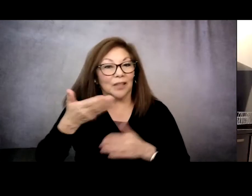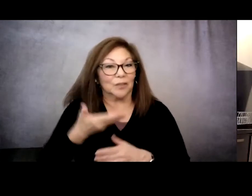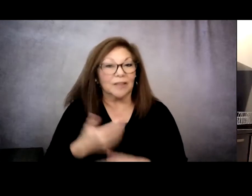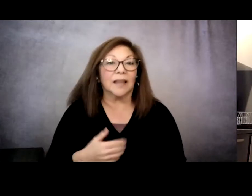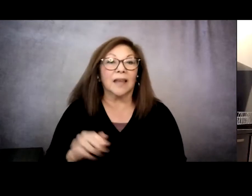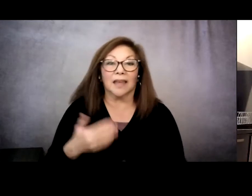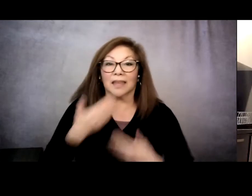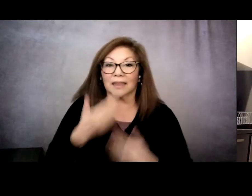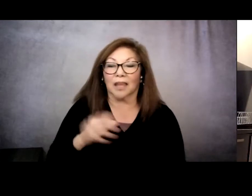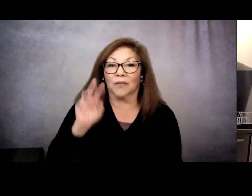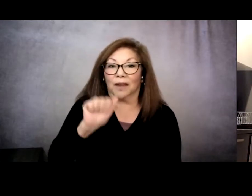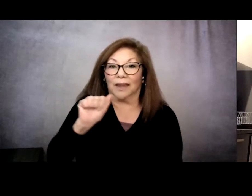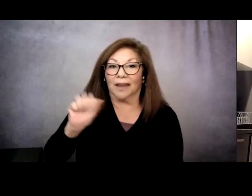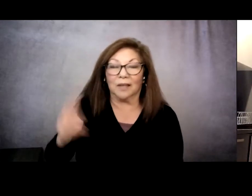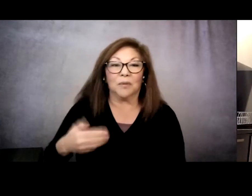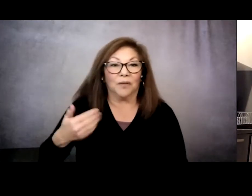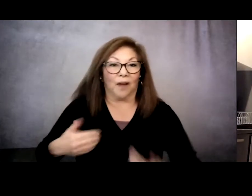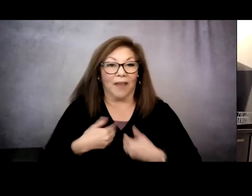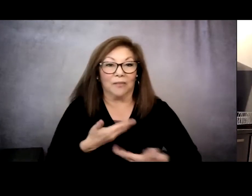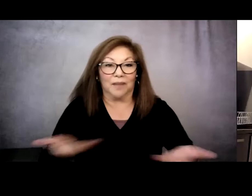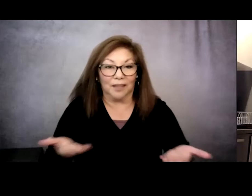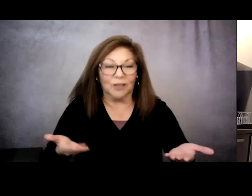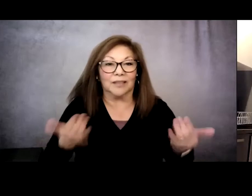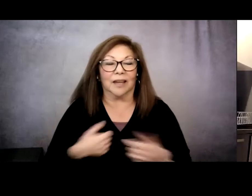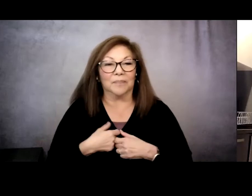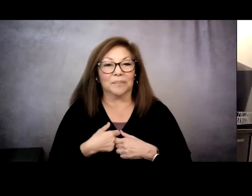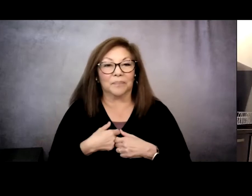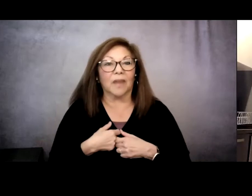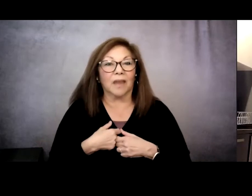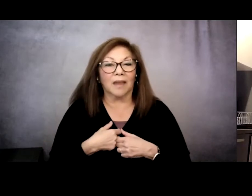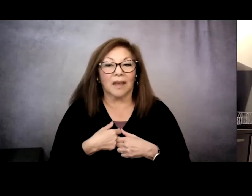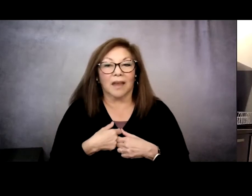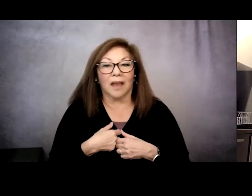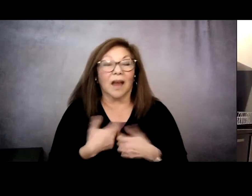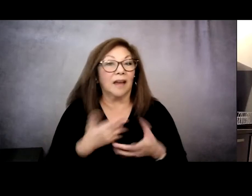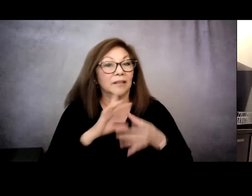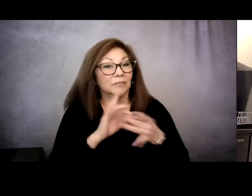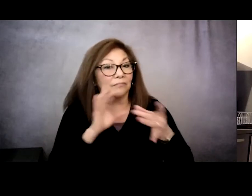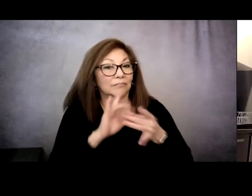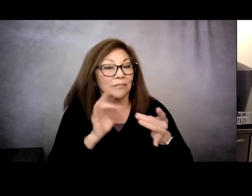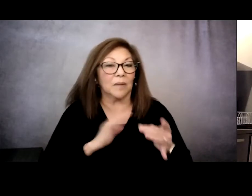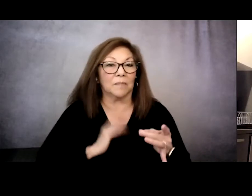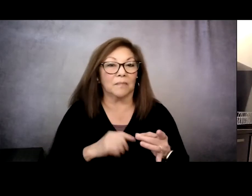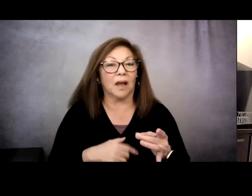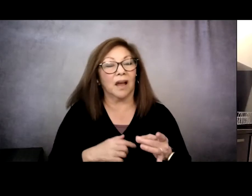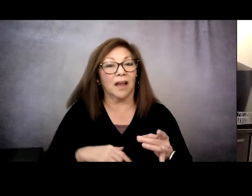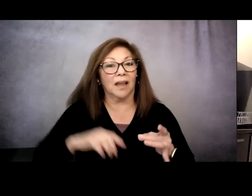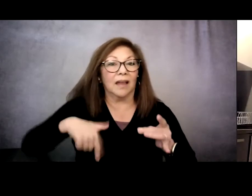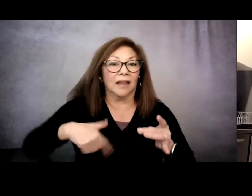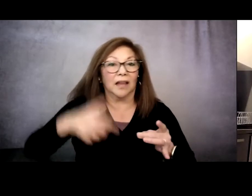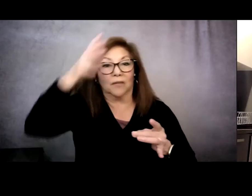me today. I should preface all of this by saying that my late father